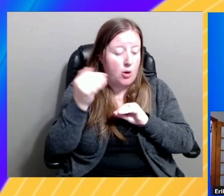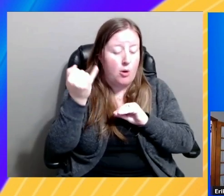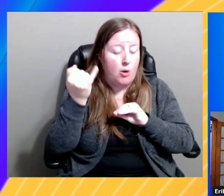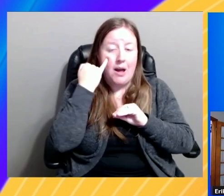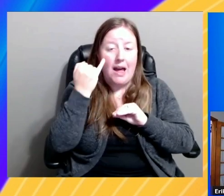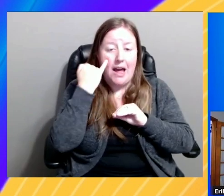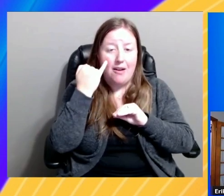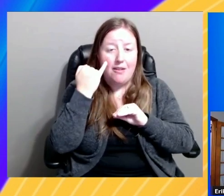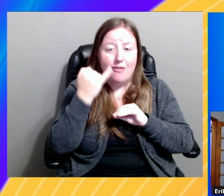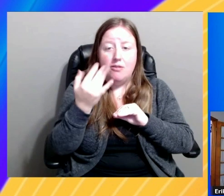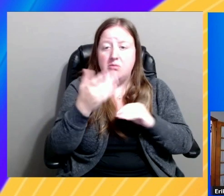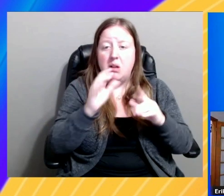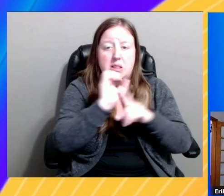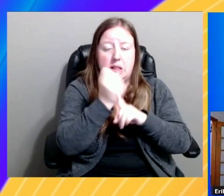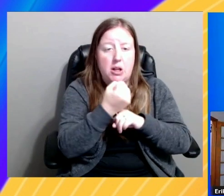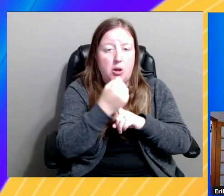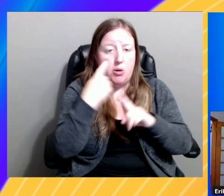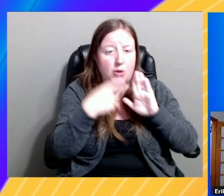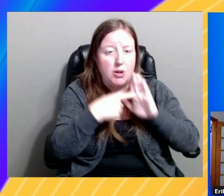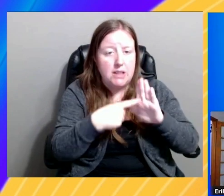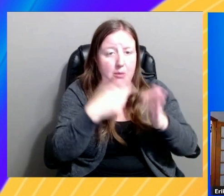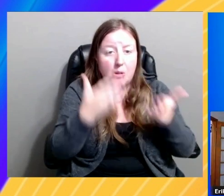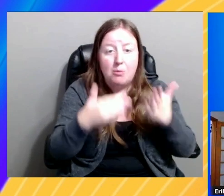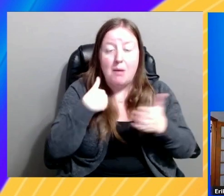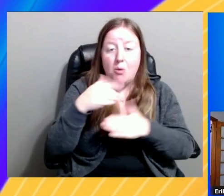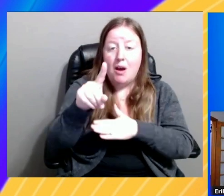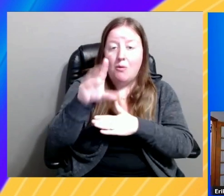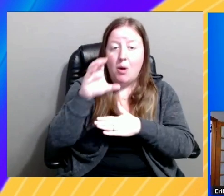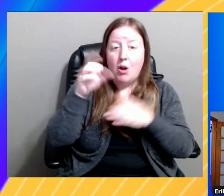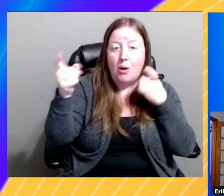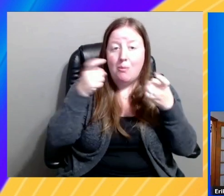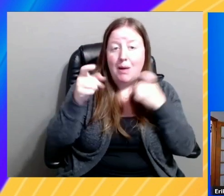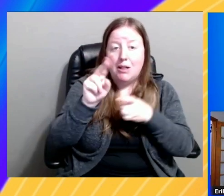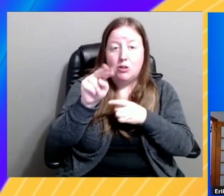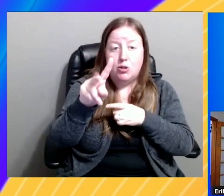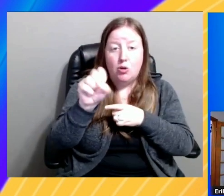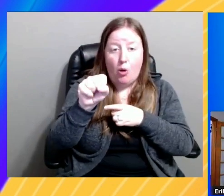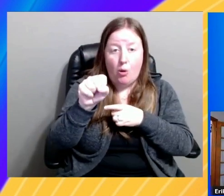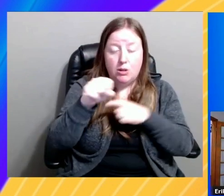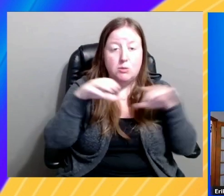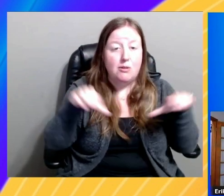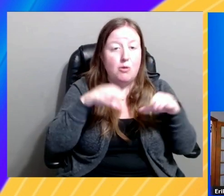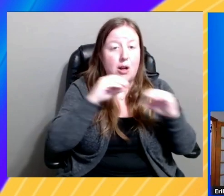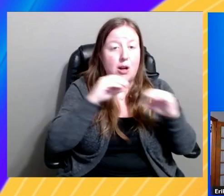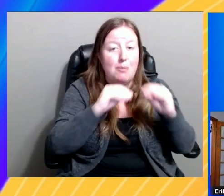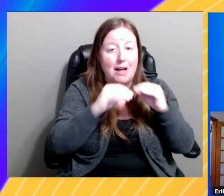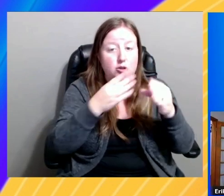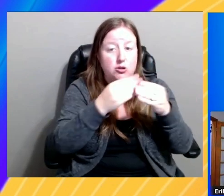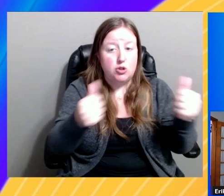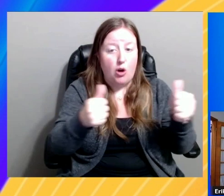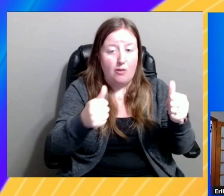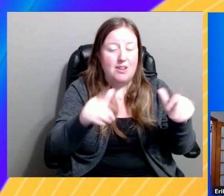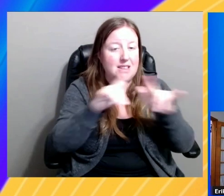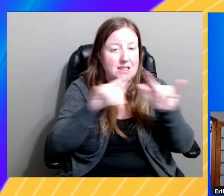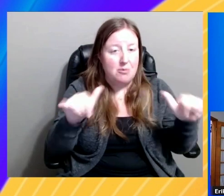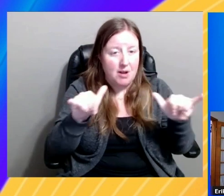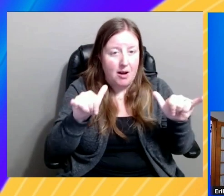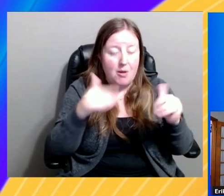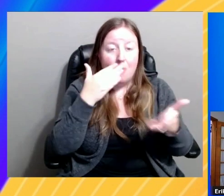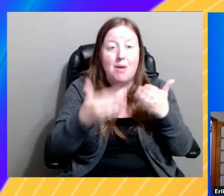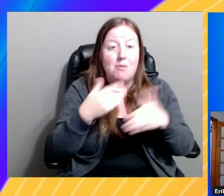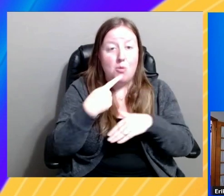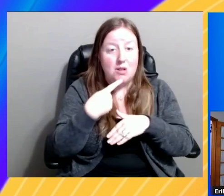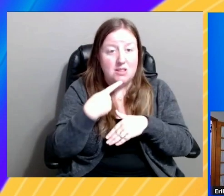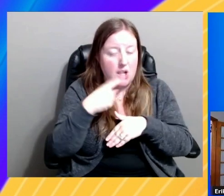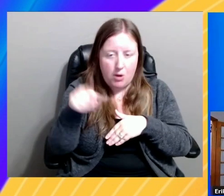scenario, we may have 100 managed nodes that are performing a patch install at a single time. We may specify that we only want to keep